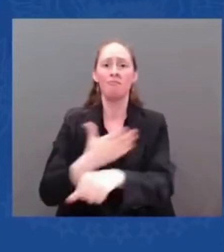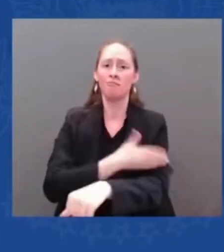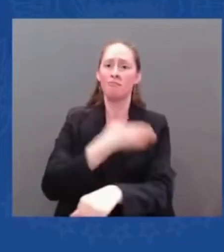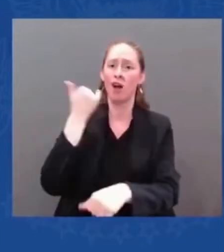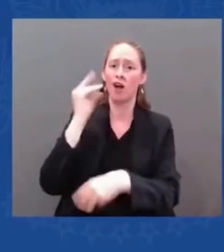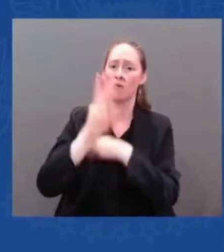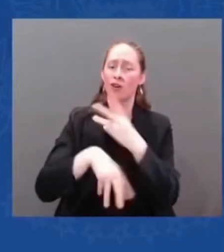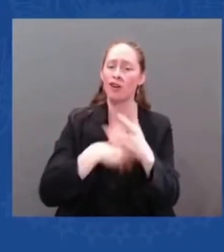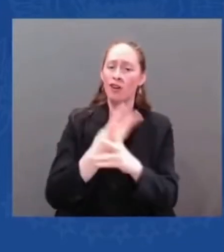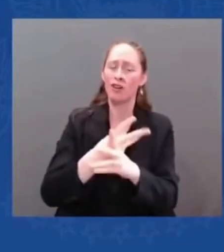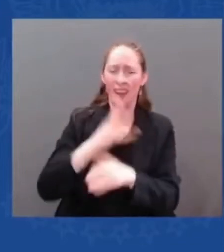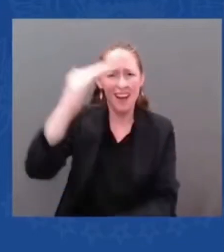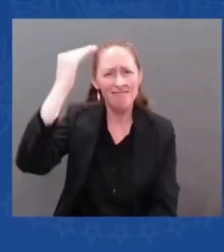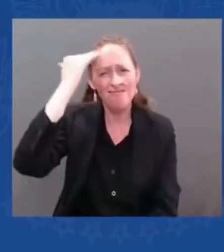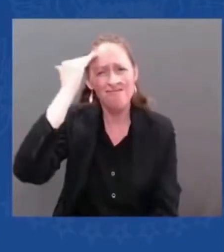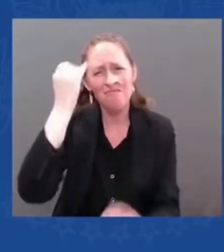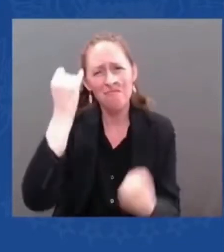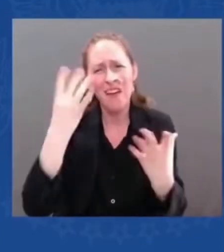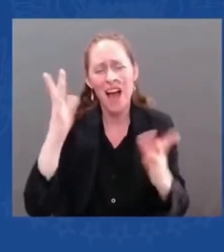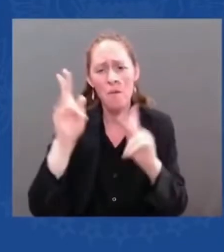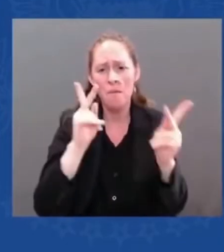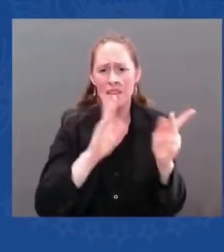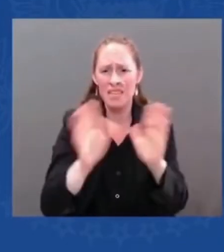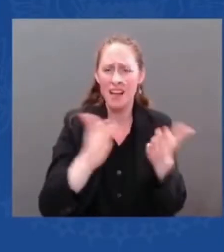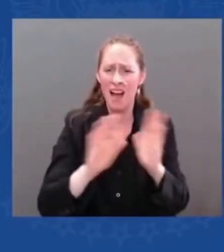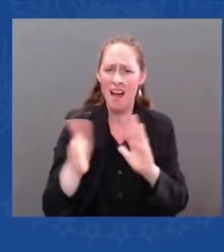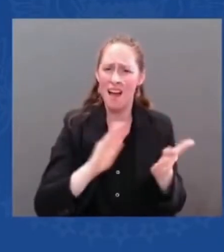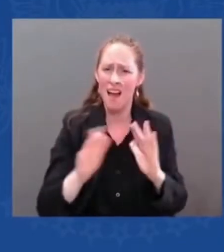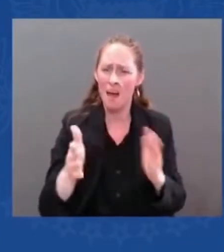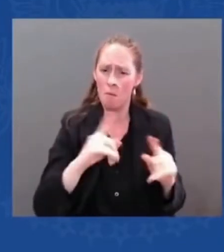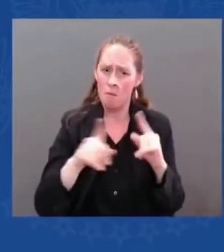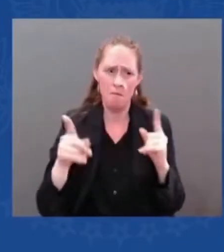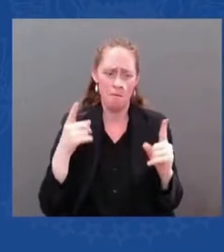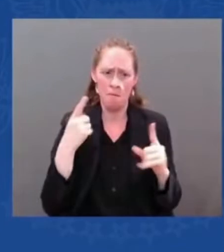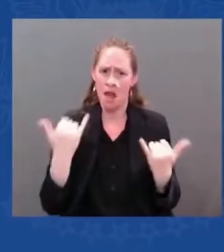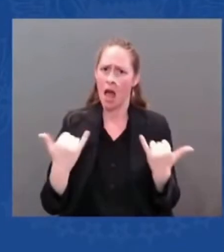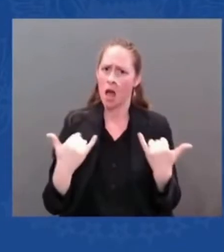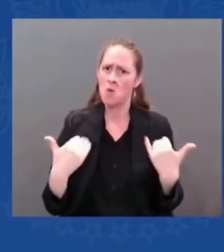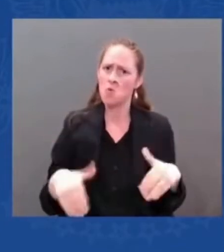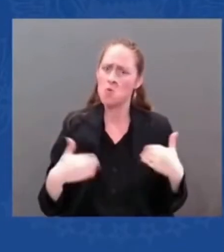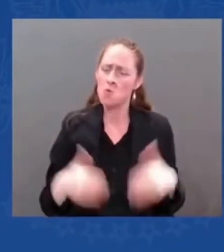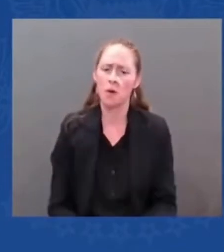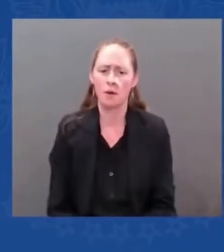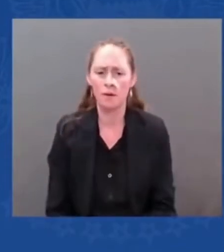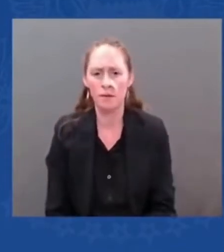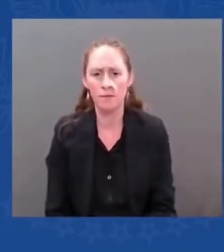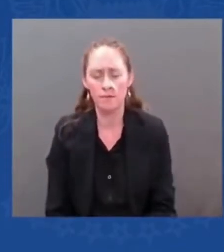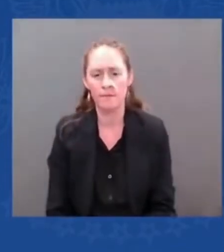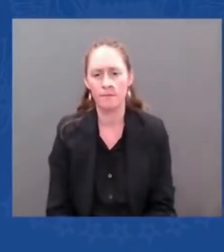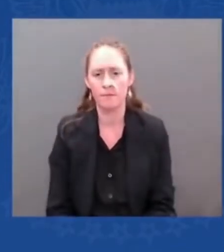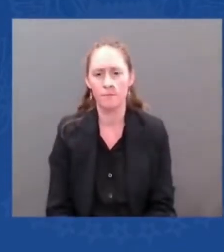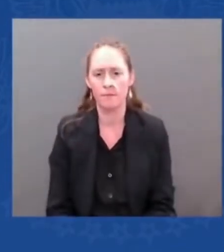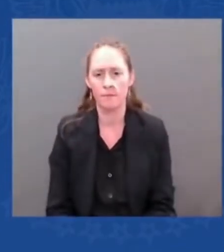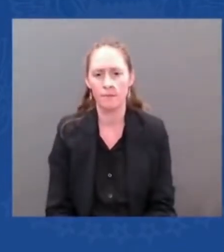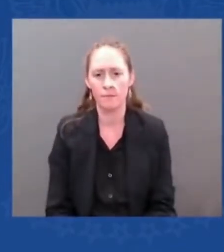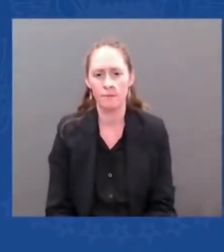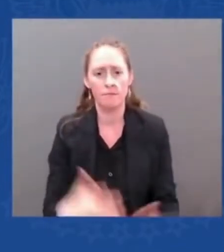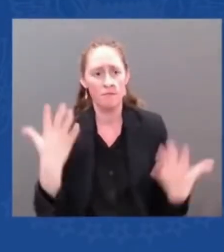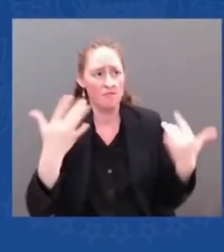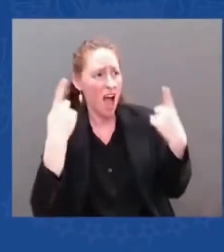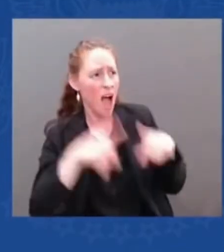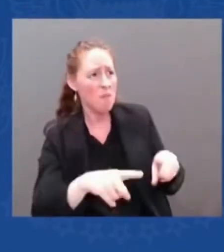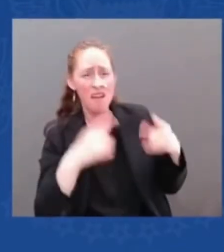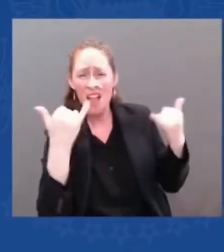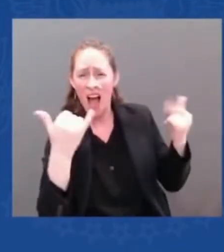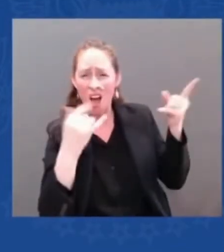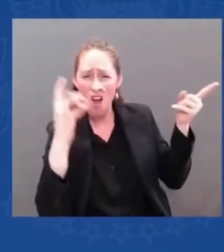And now is a time when things are shifting. There's going to be a new world order out there. And we've got to lead it. And we've got to unite the rest of the free